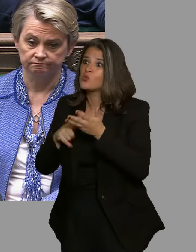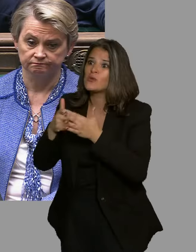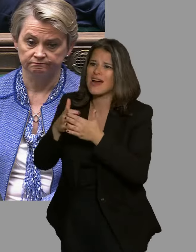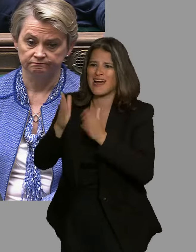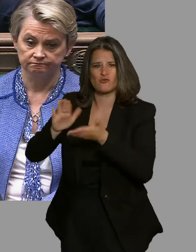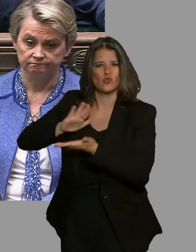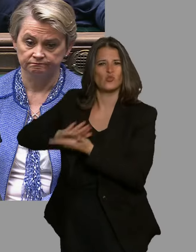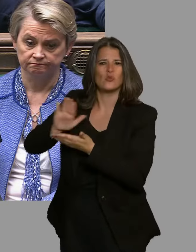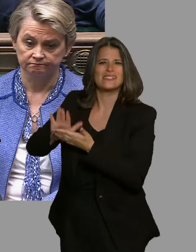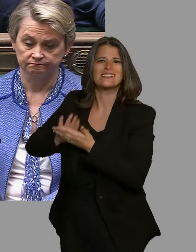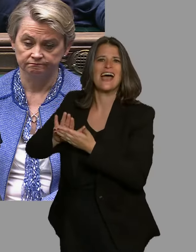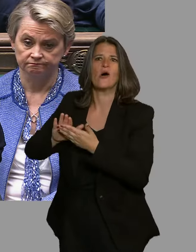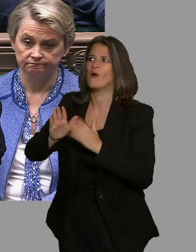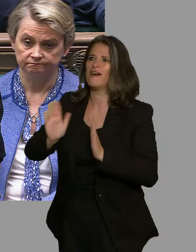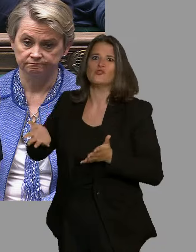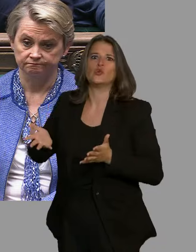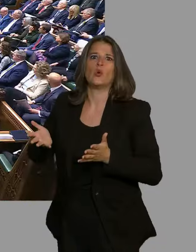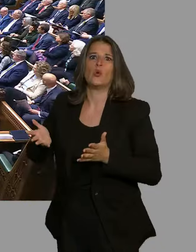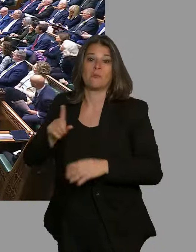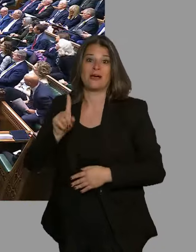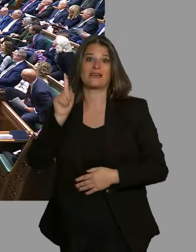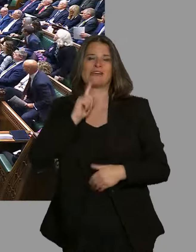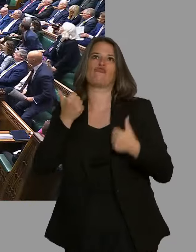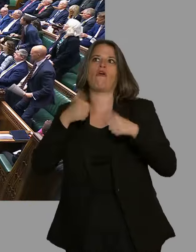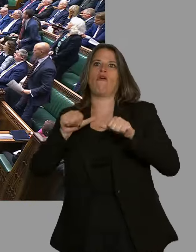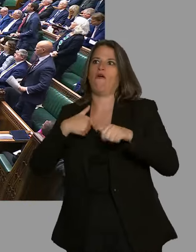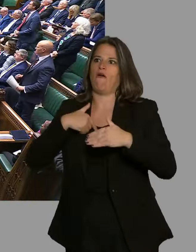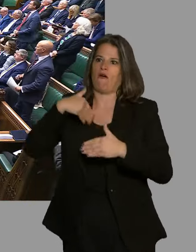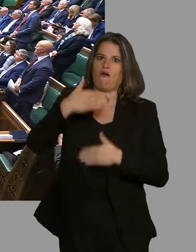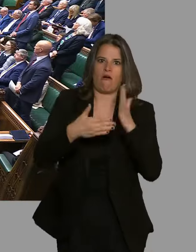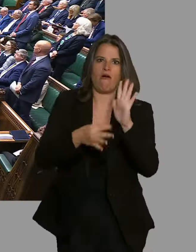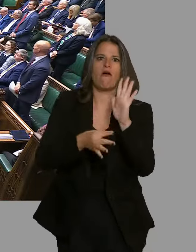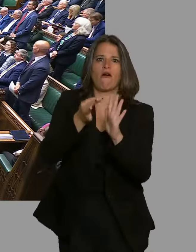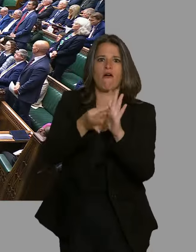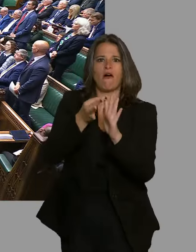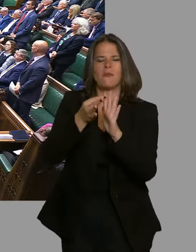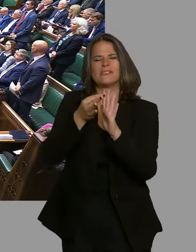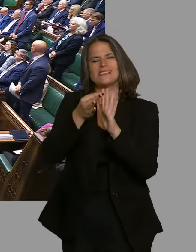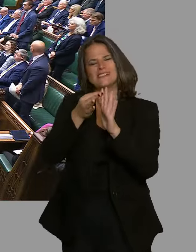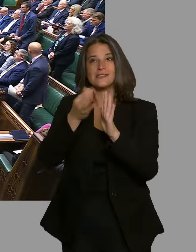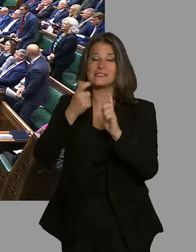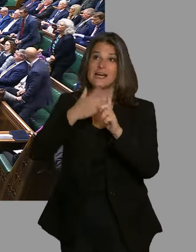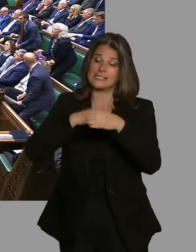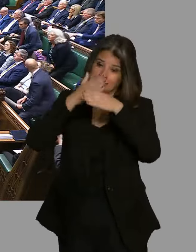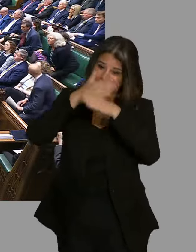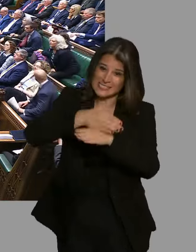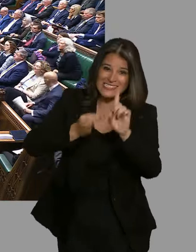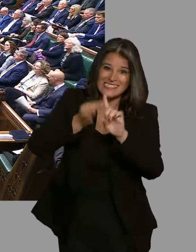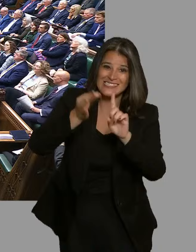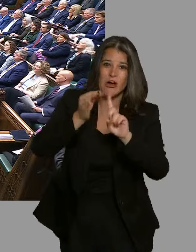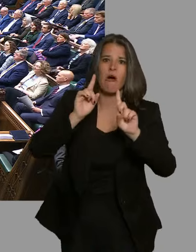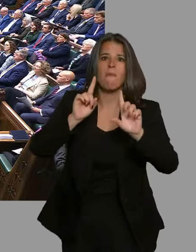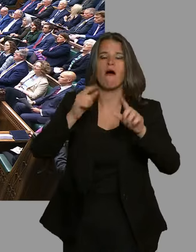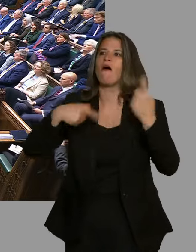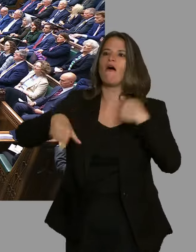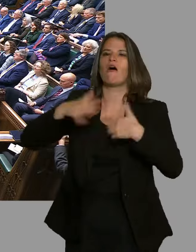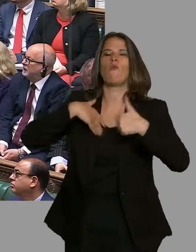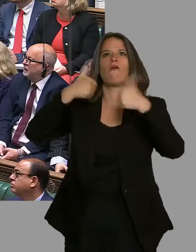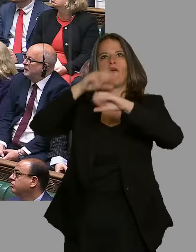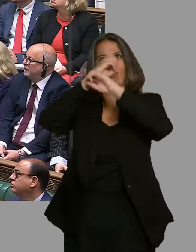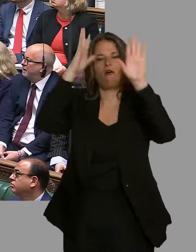United Kingdom. We'll continue to work on that. Andrew Pegs. Thank you, Mr. Speaker. The Prime Minister will know